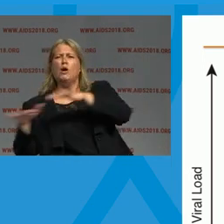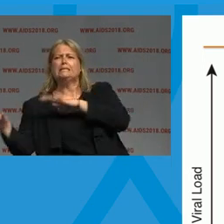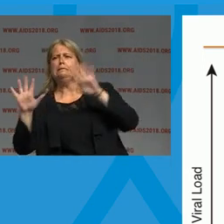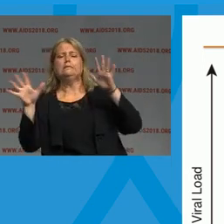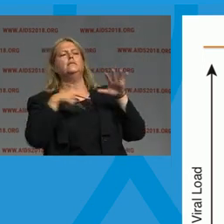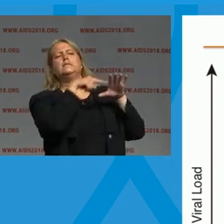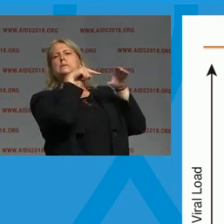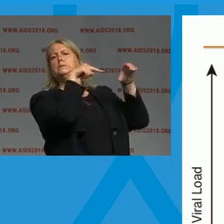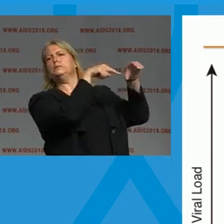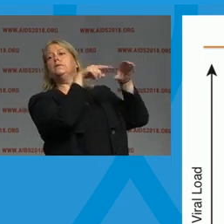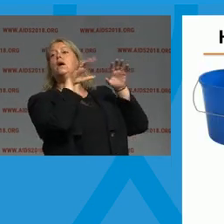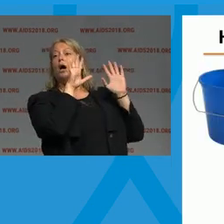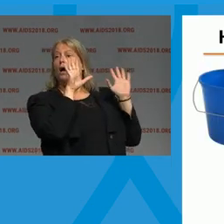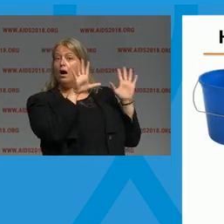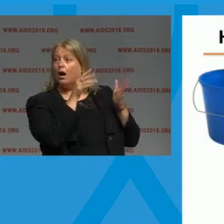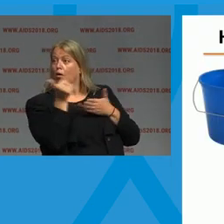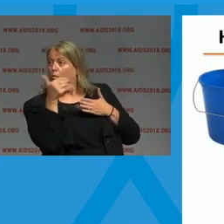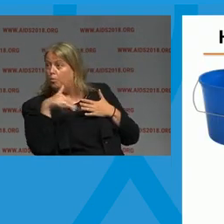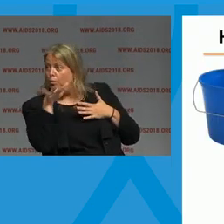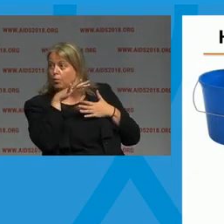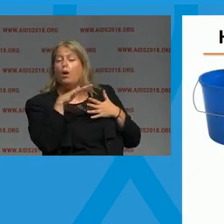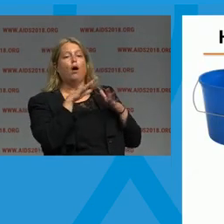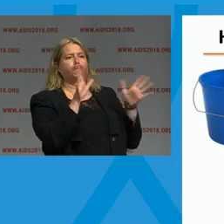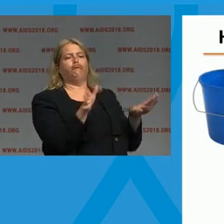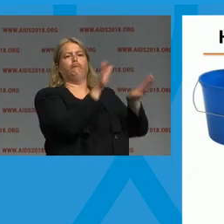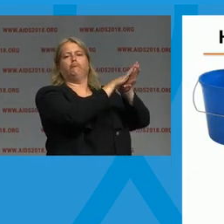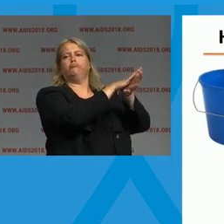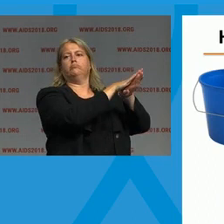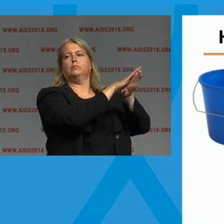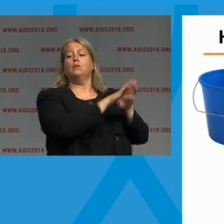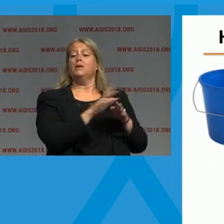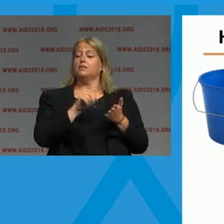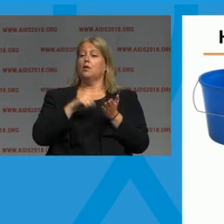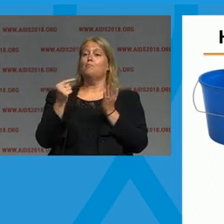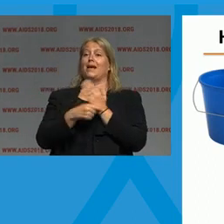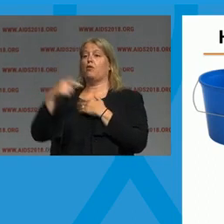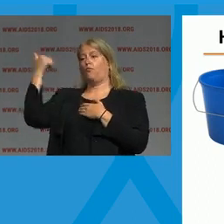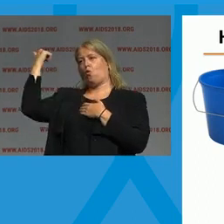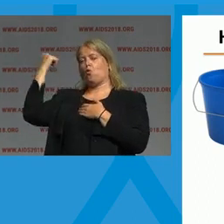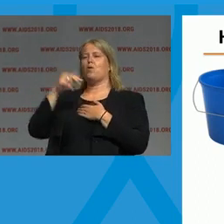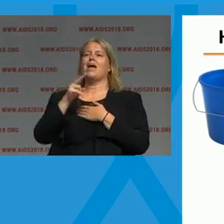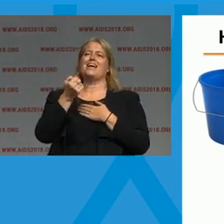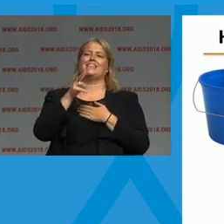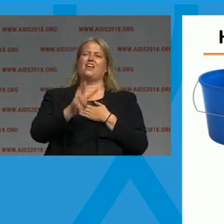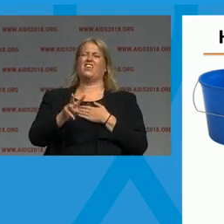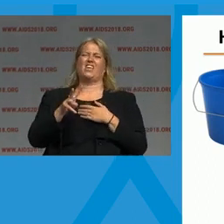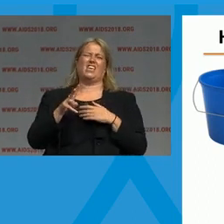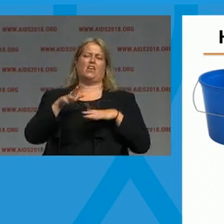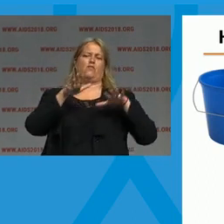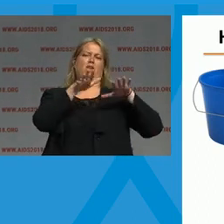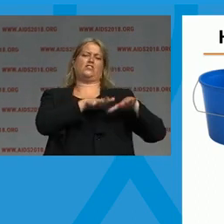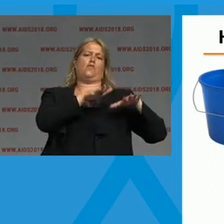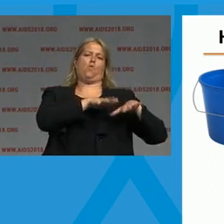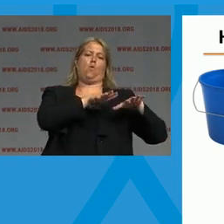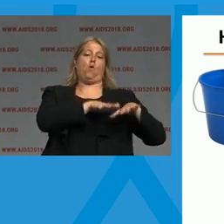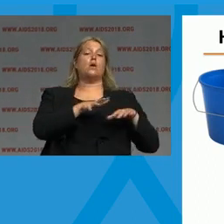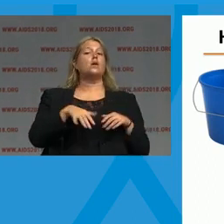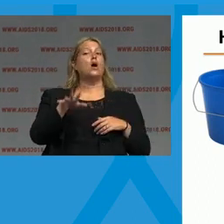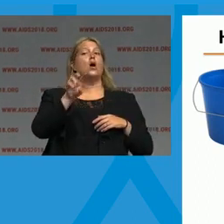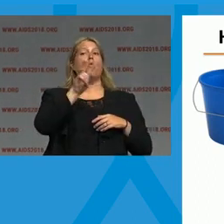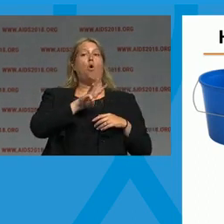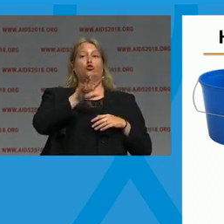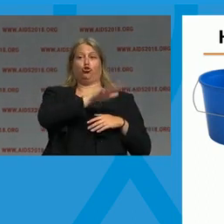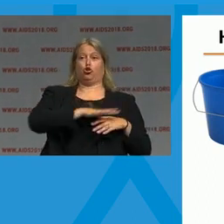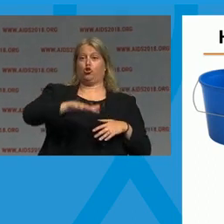dam. So in this metaphor, the HIV reservoir in the person is the water. How are we going to do better